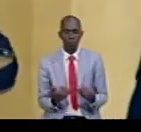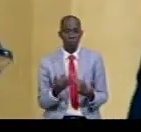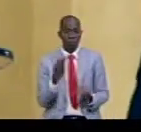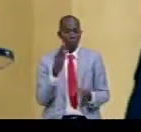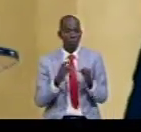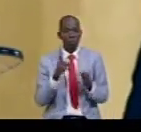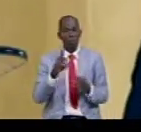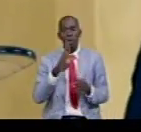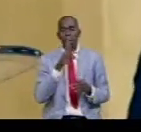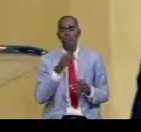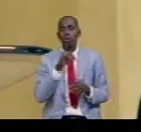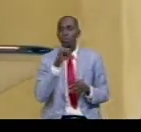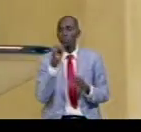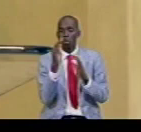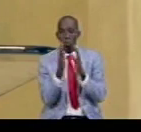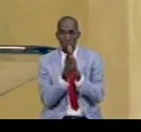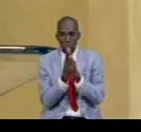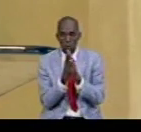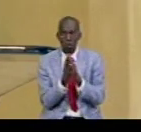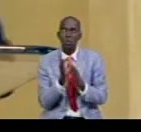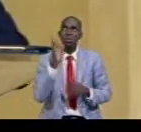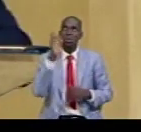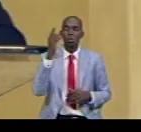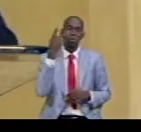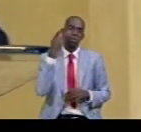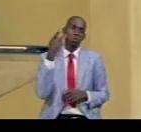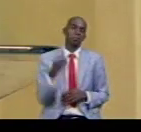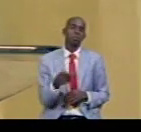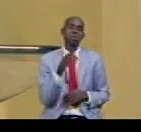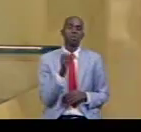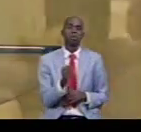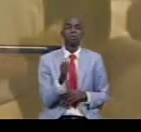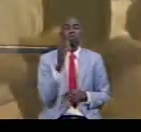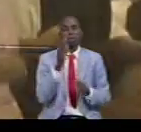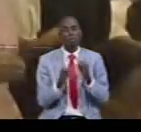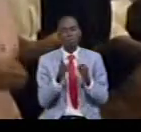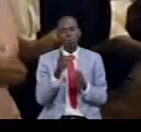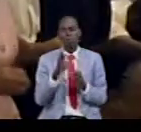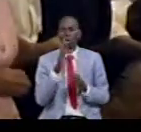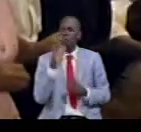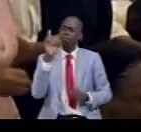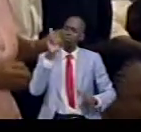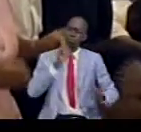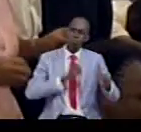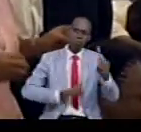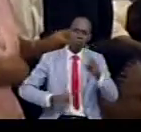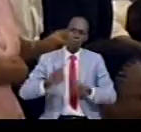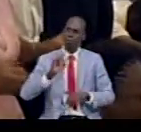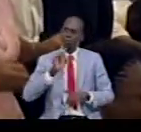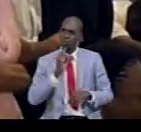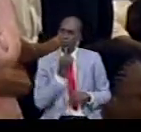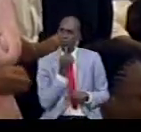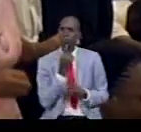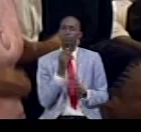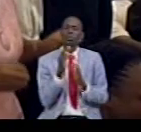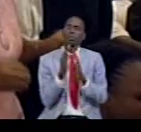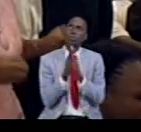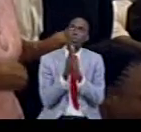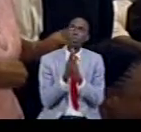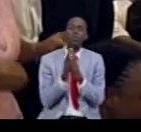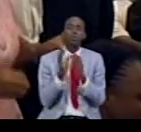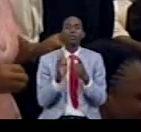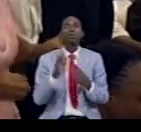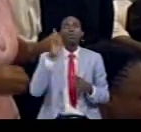or whether you are sincerely praying from the depth of your heart, whether you are really looking up to him, seeking him with your spirit, with all your